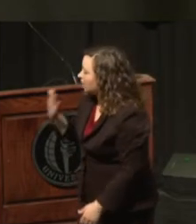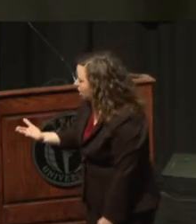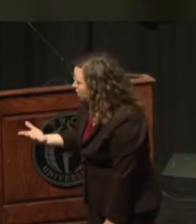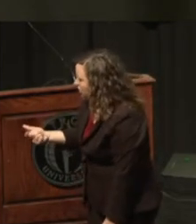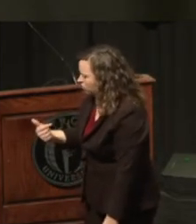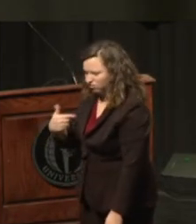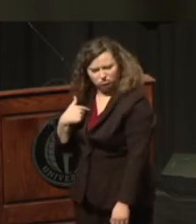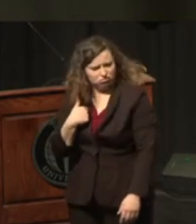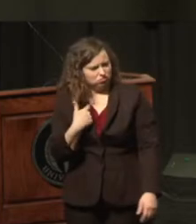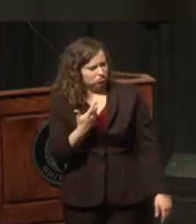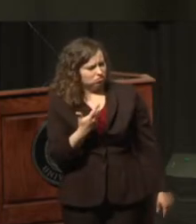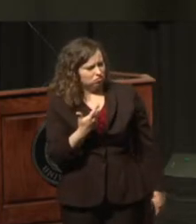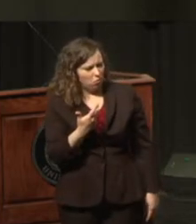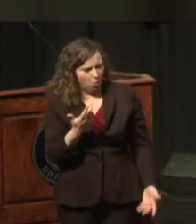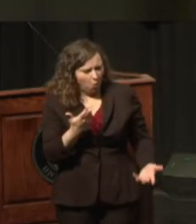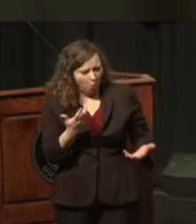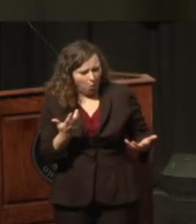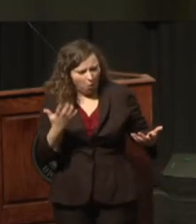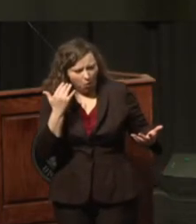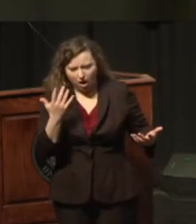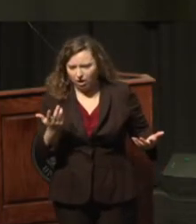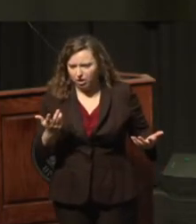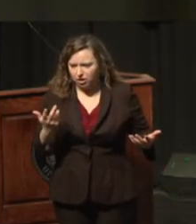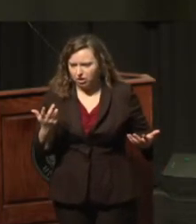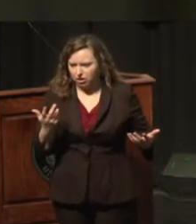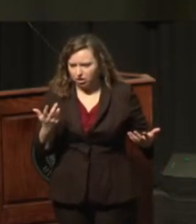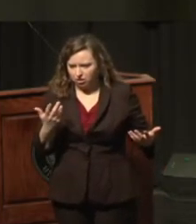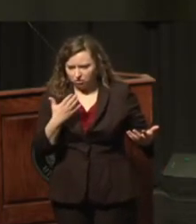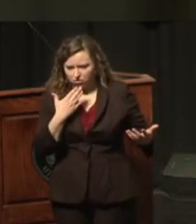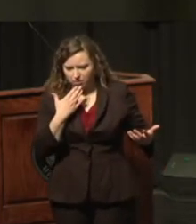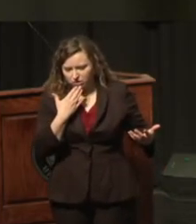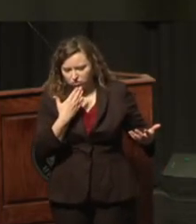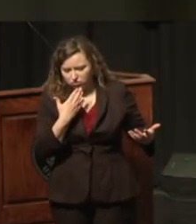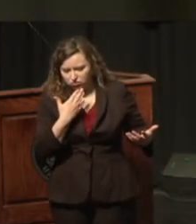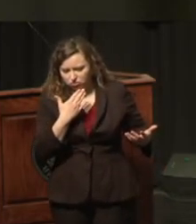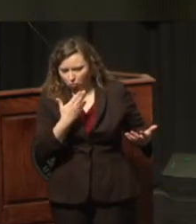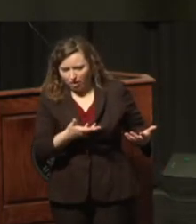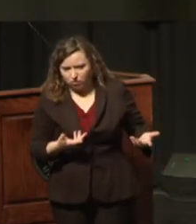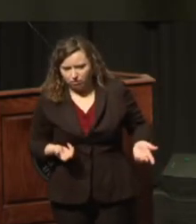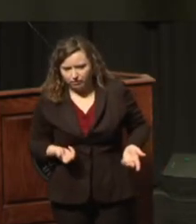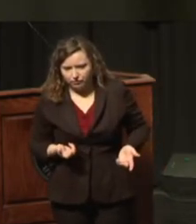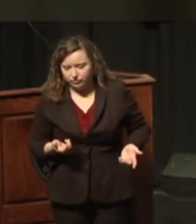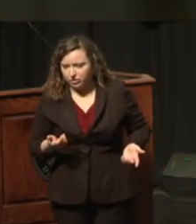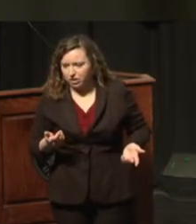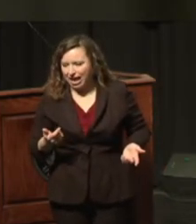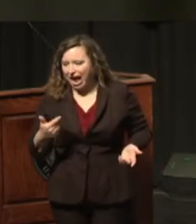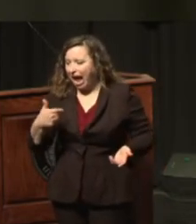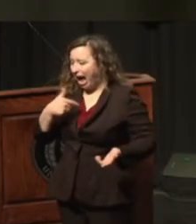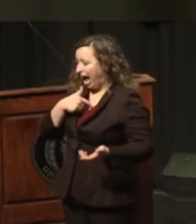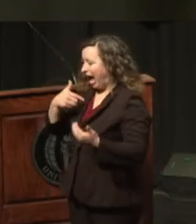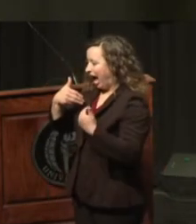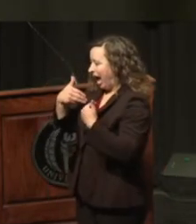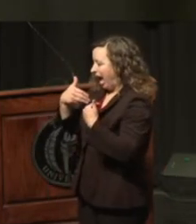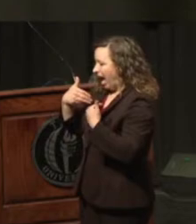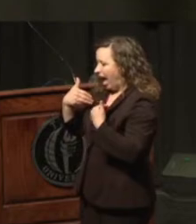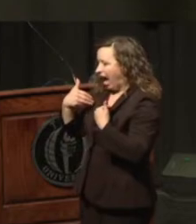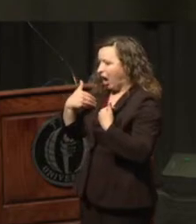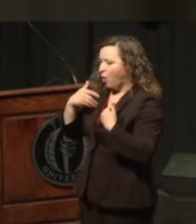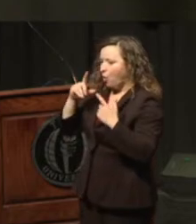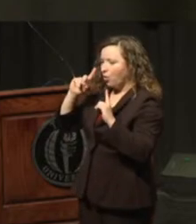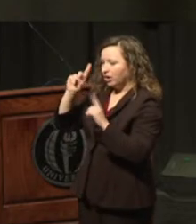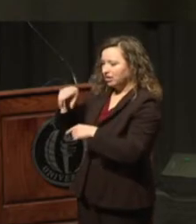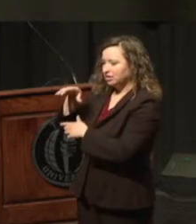I said, "You're welcome." Right? He said, "I have been in